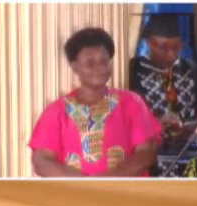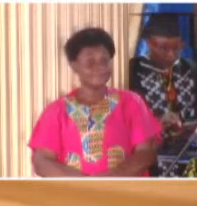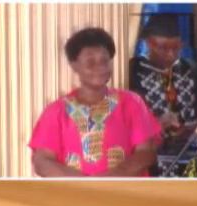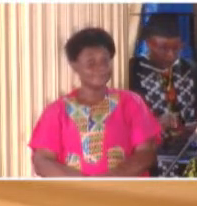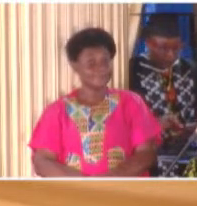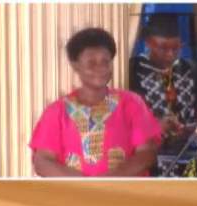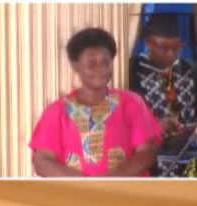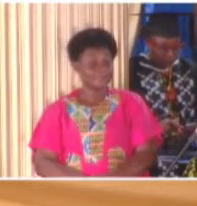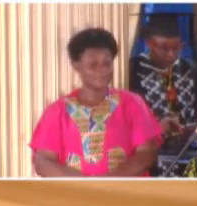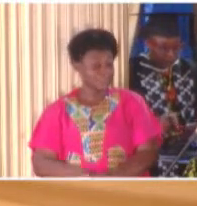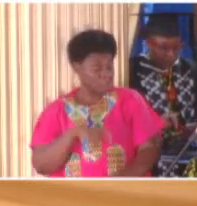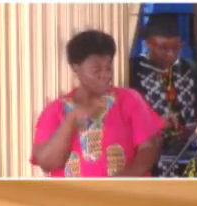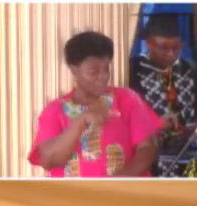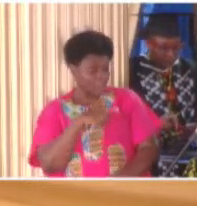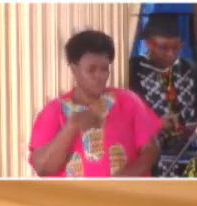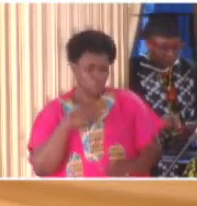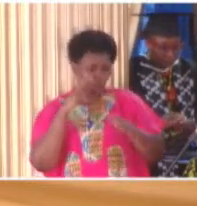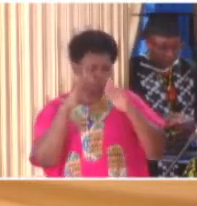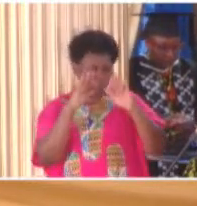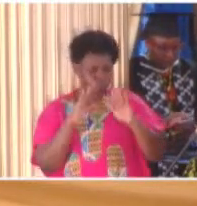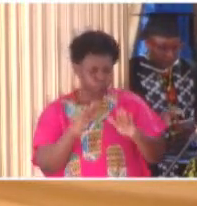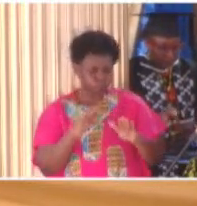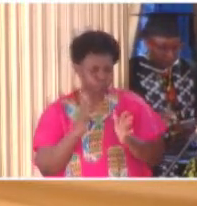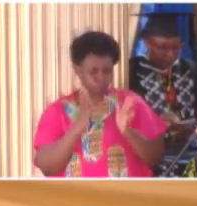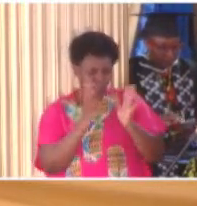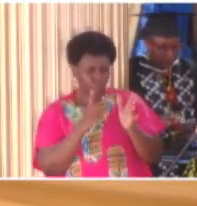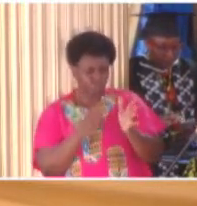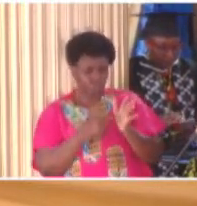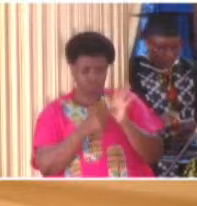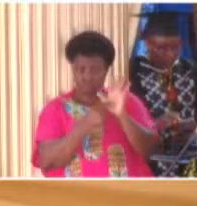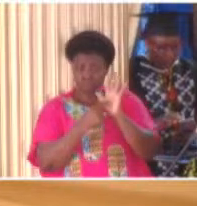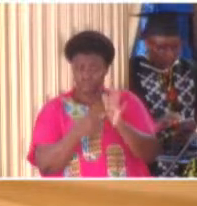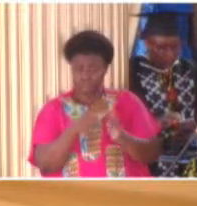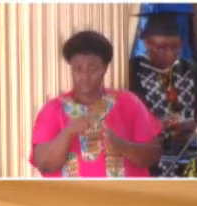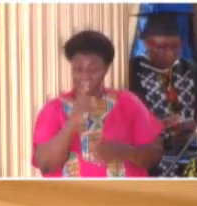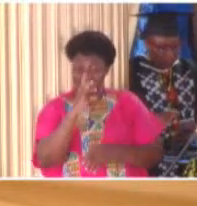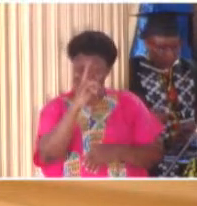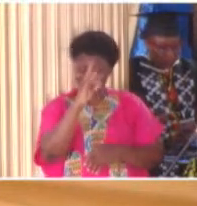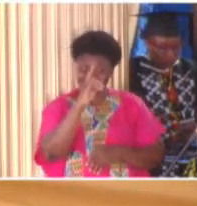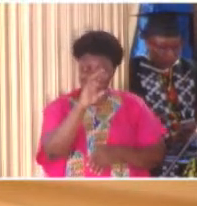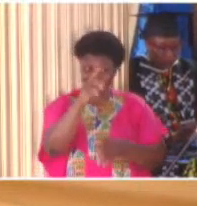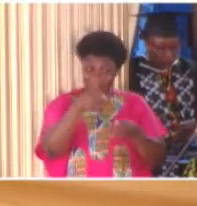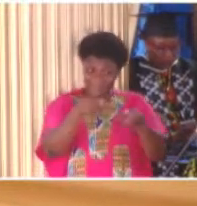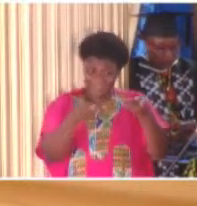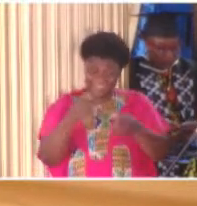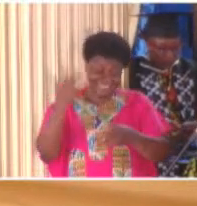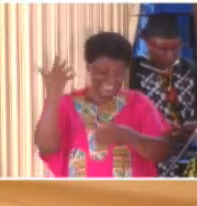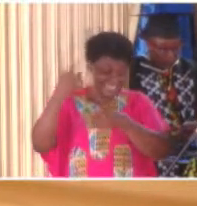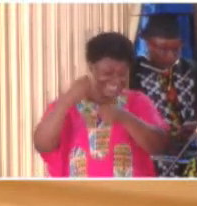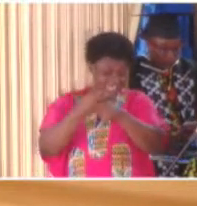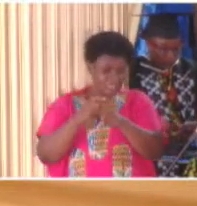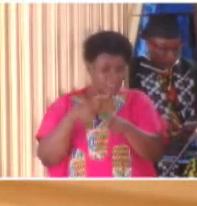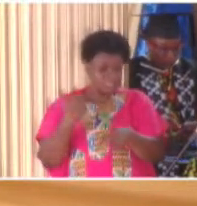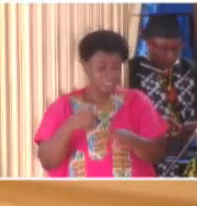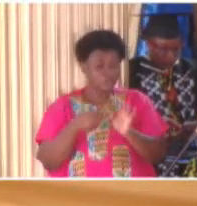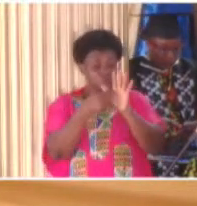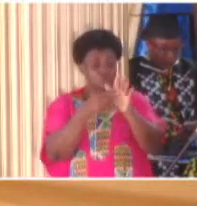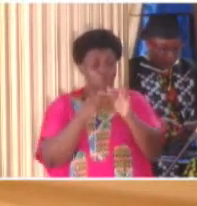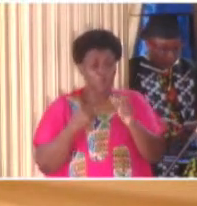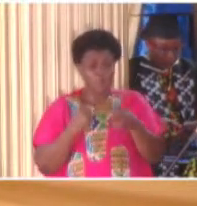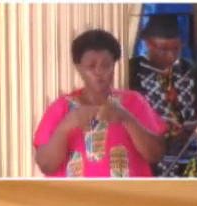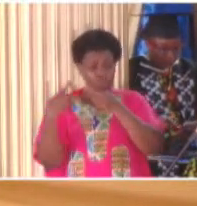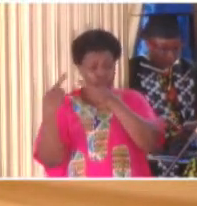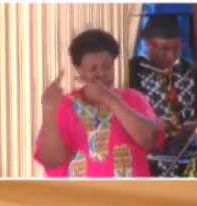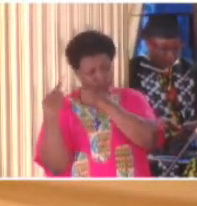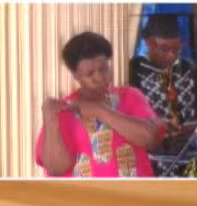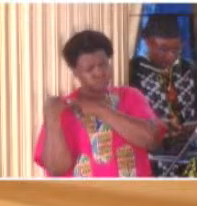A remarkable leap from 17th place last year, which highlights our unwavering commitment to